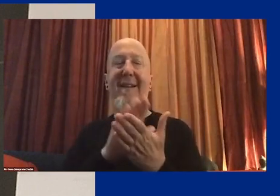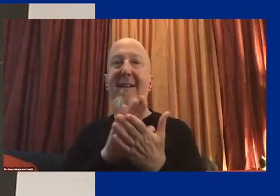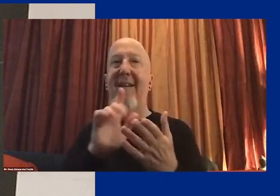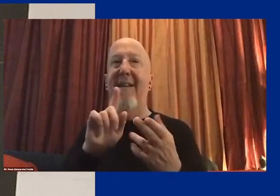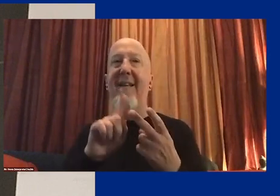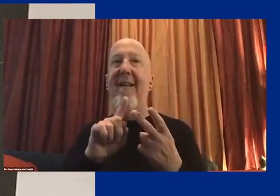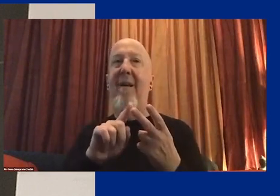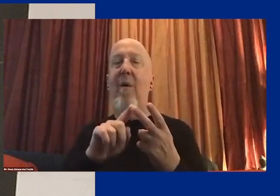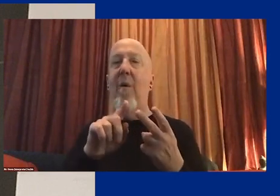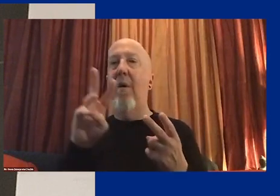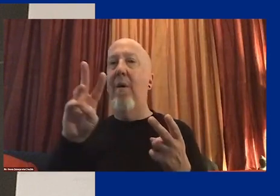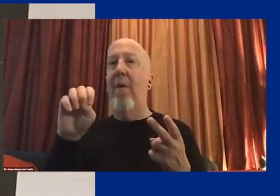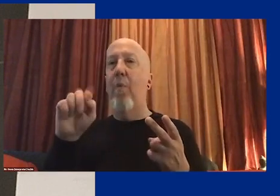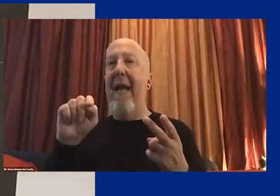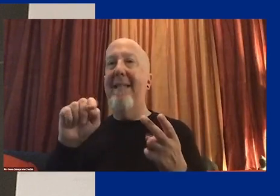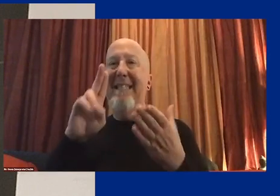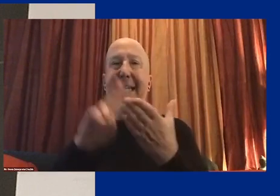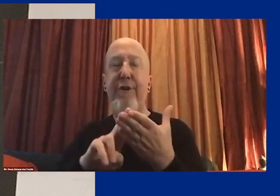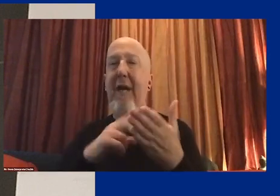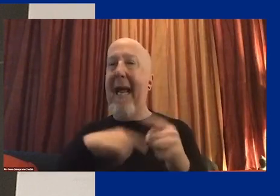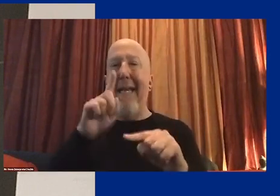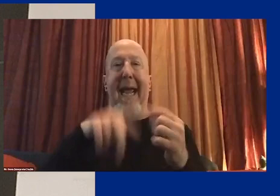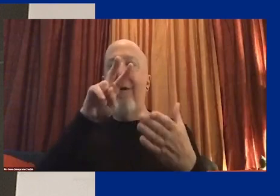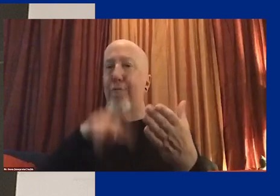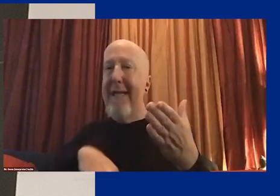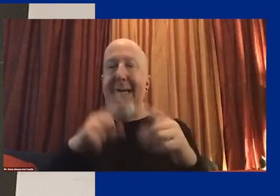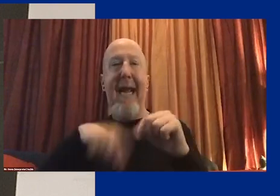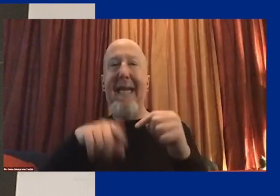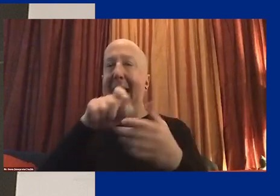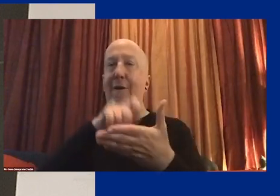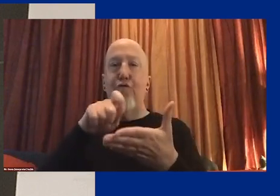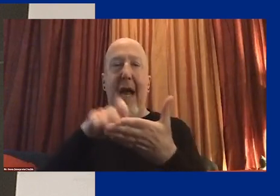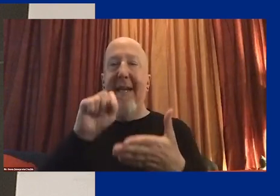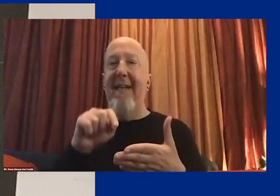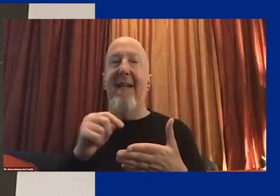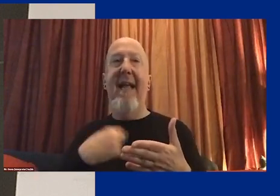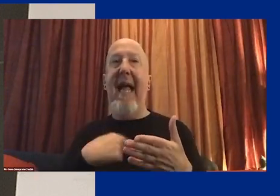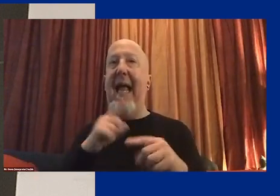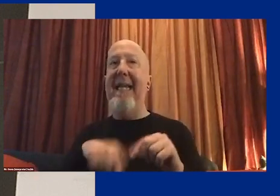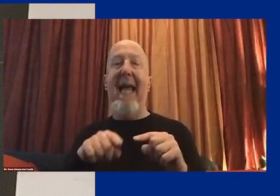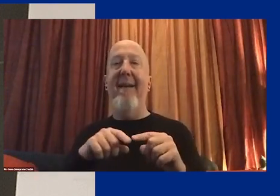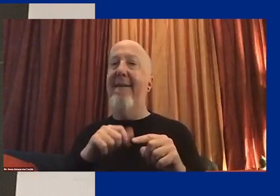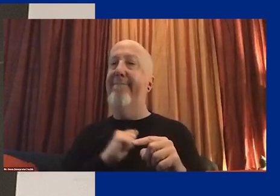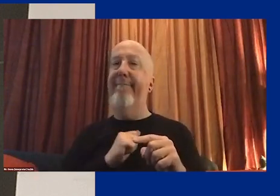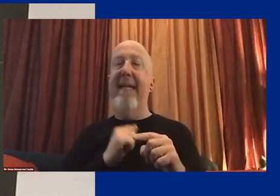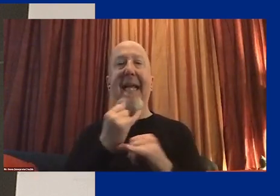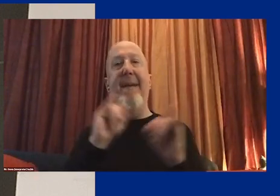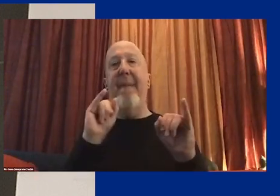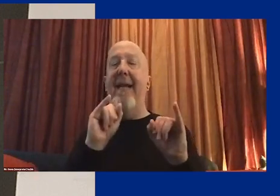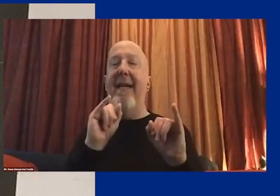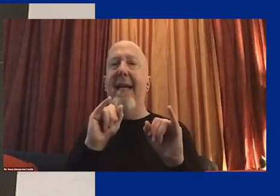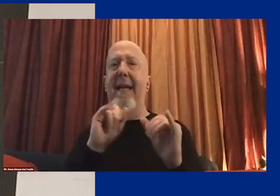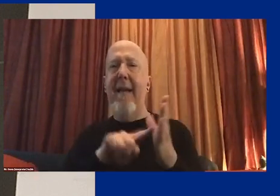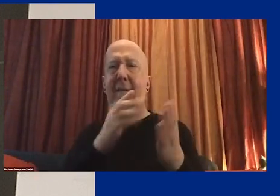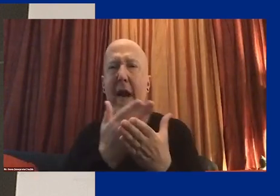print in any way. I can't read it, I can't write it. I can't independently verify it without using extra technology that